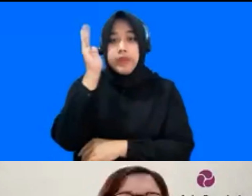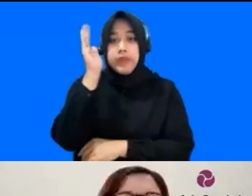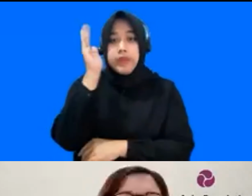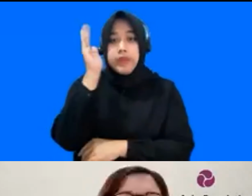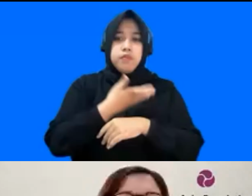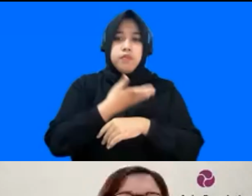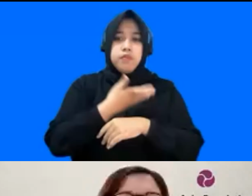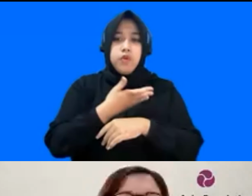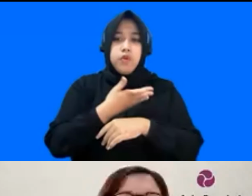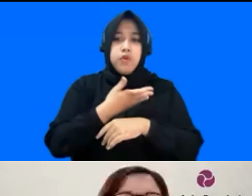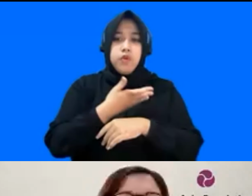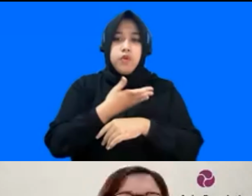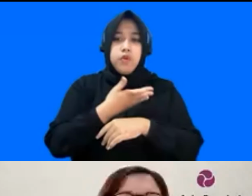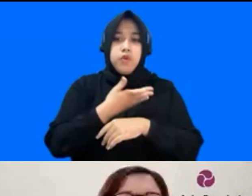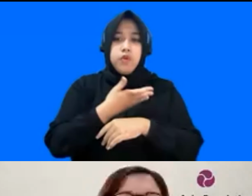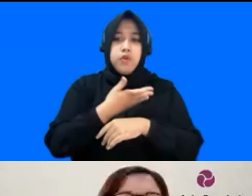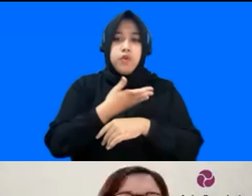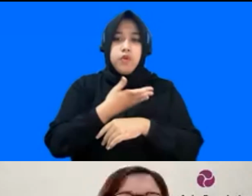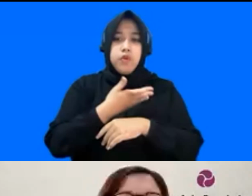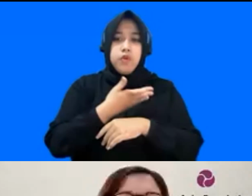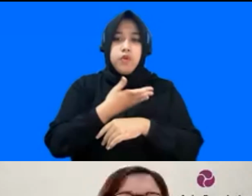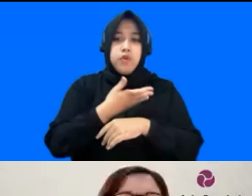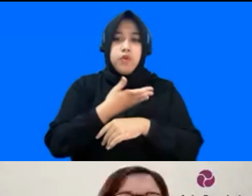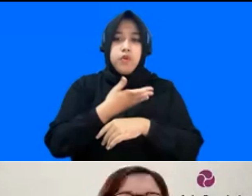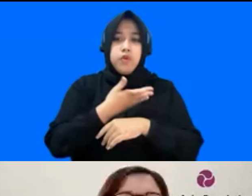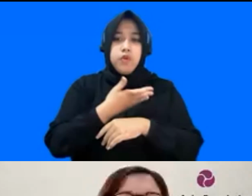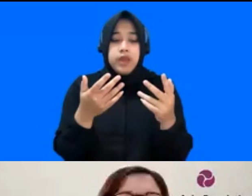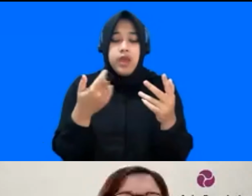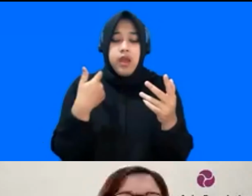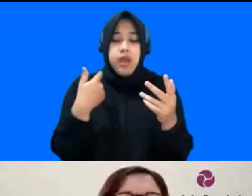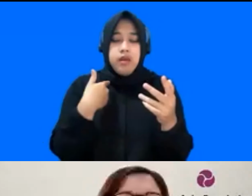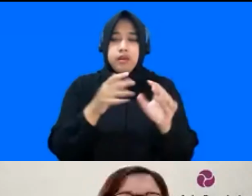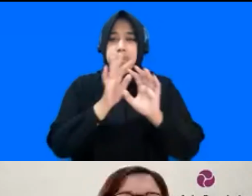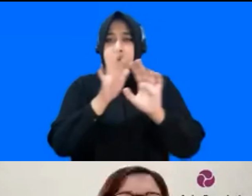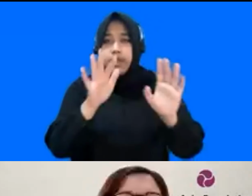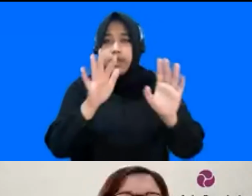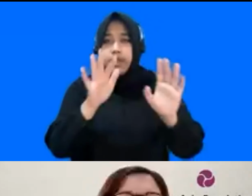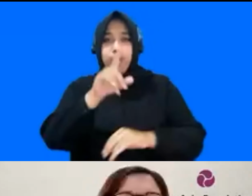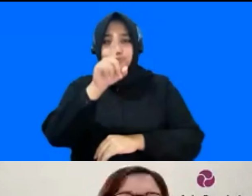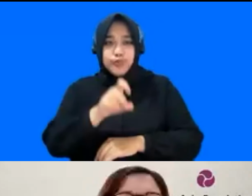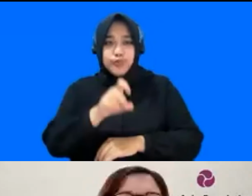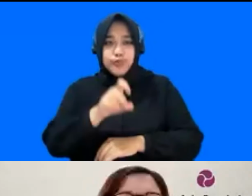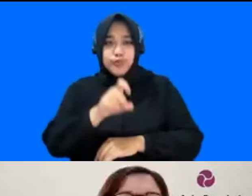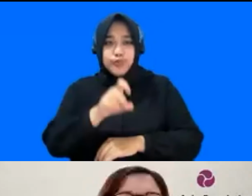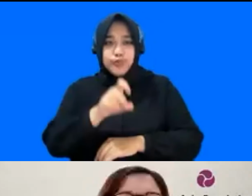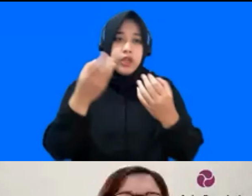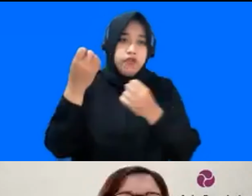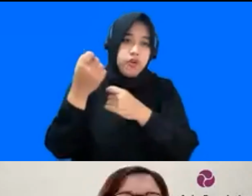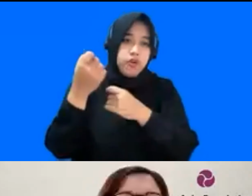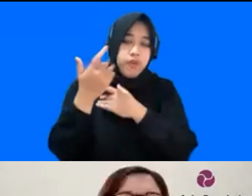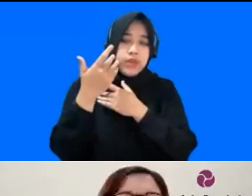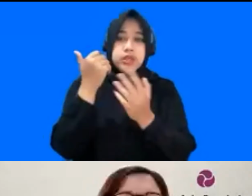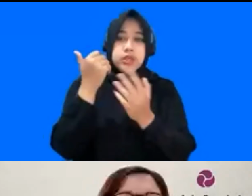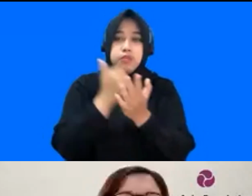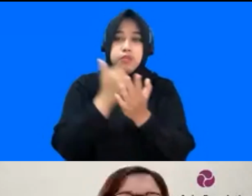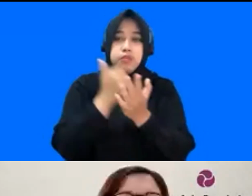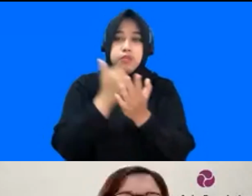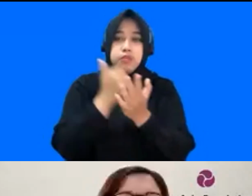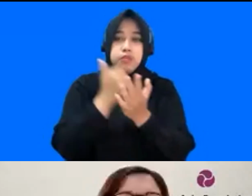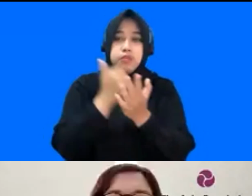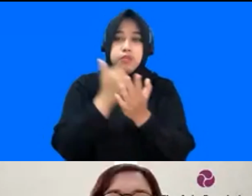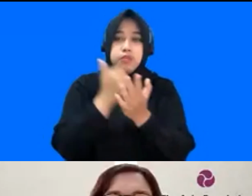much that needs to be detailed. So the knowledge transfer platform is precisely focused